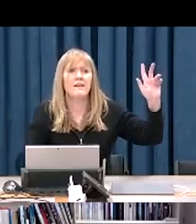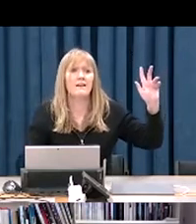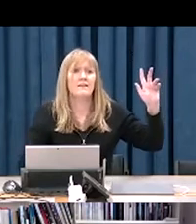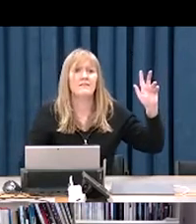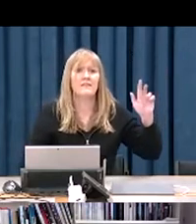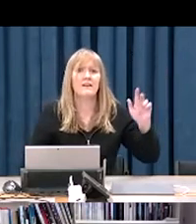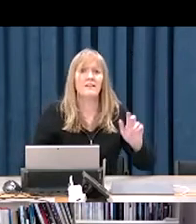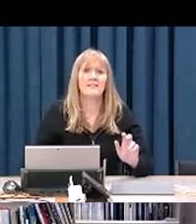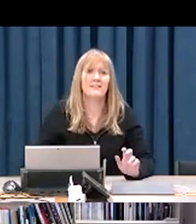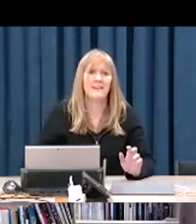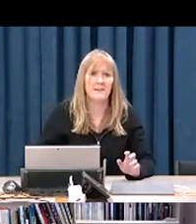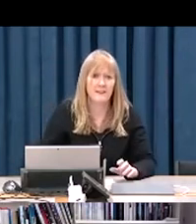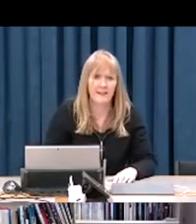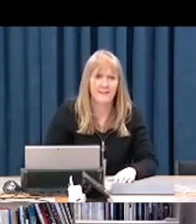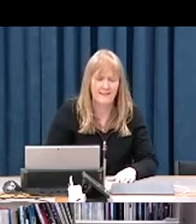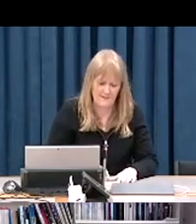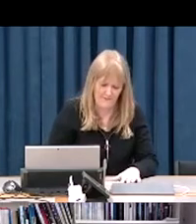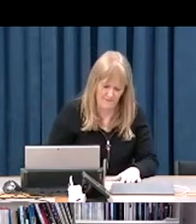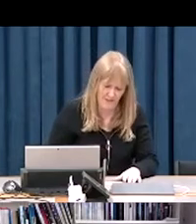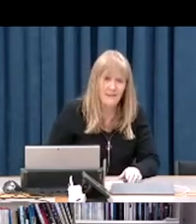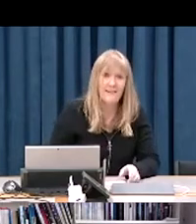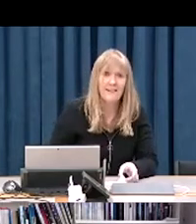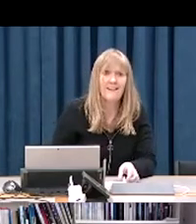you. Yes. Hi, can you hear me okay?